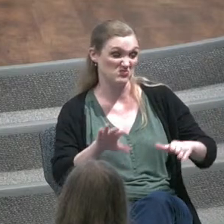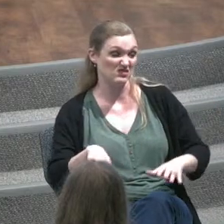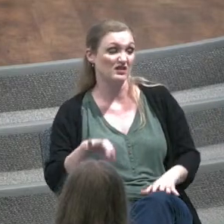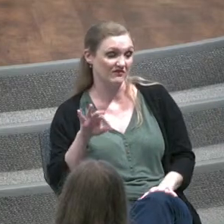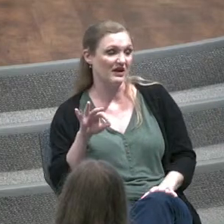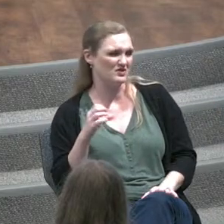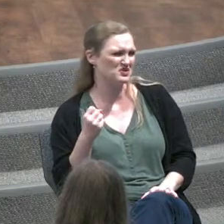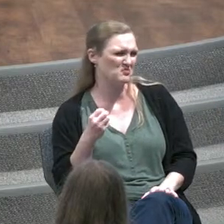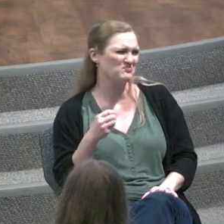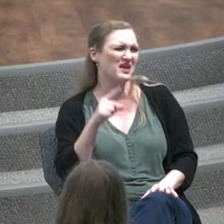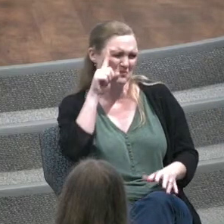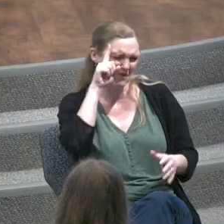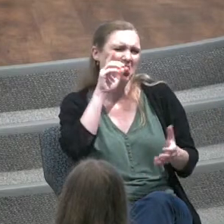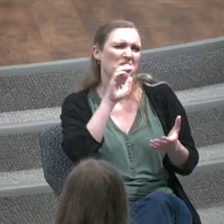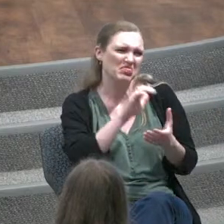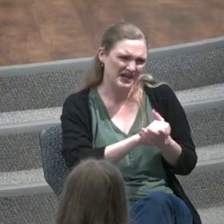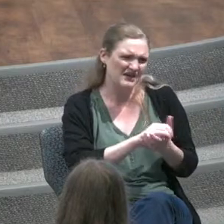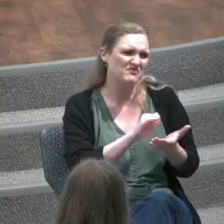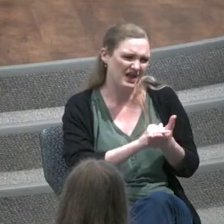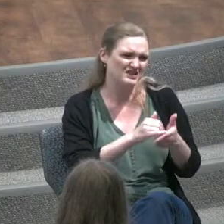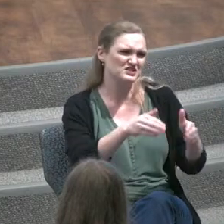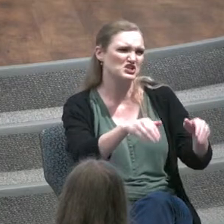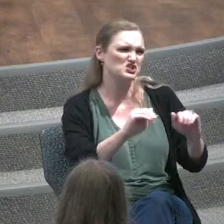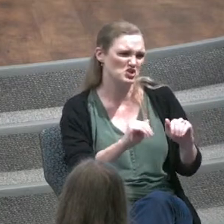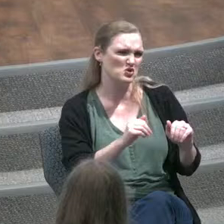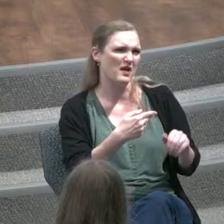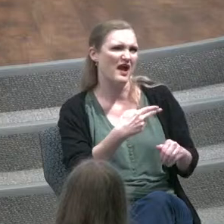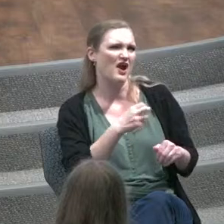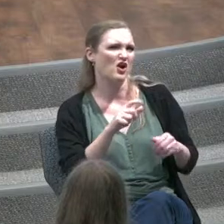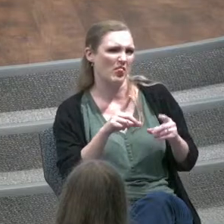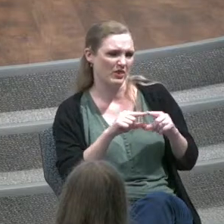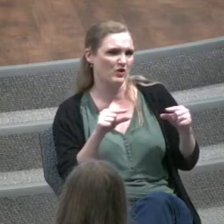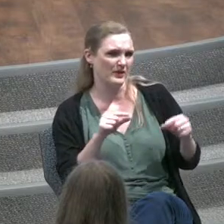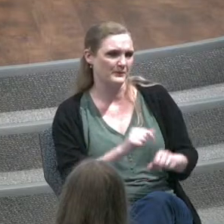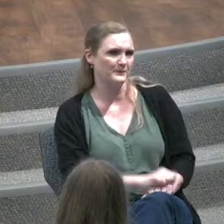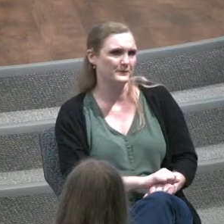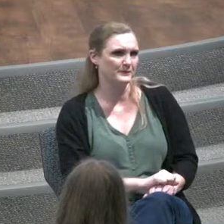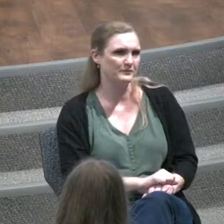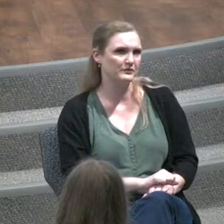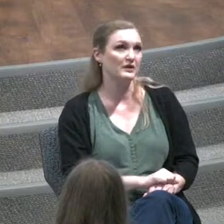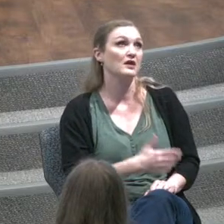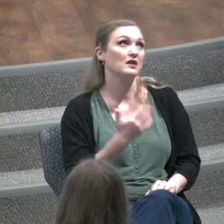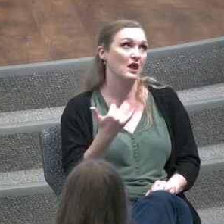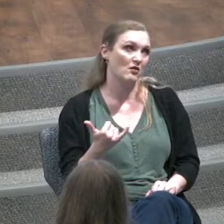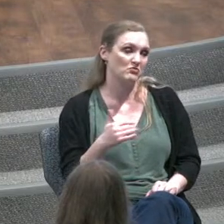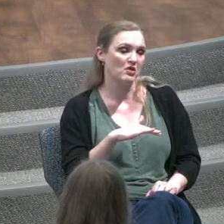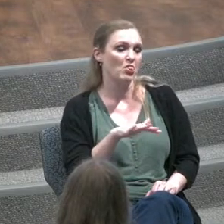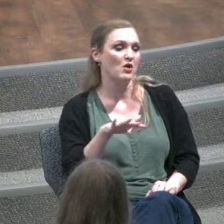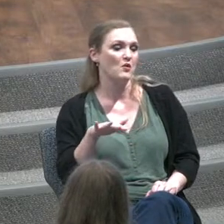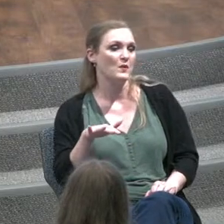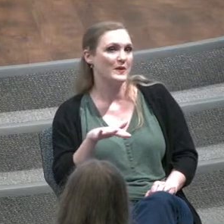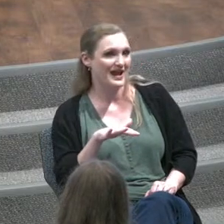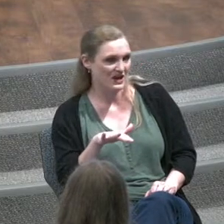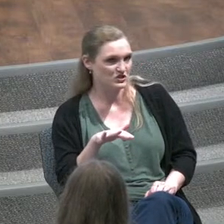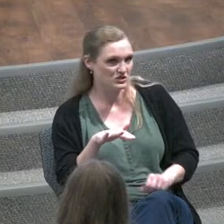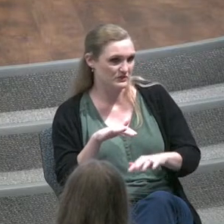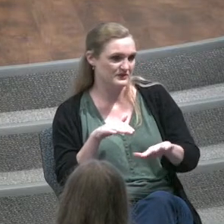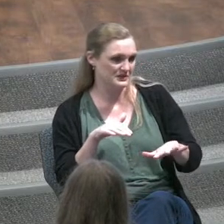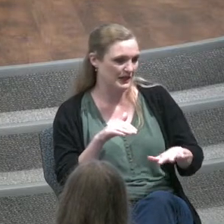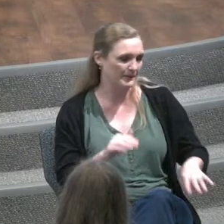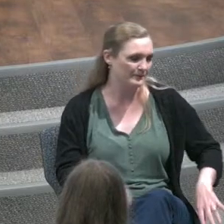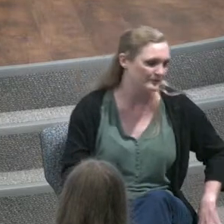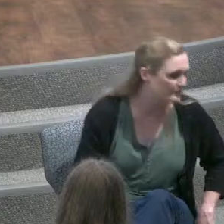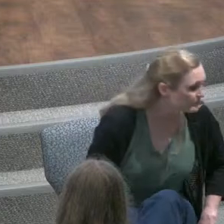ago. So the belief is this was the tomb of Herod the Great. Now, as far as the location of Herodium,